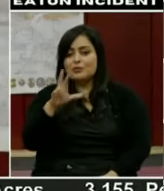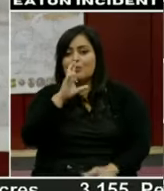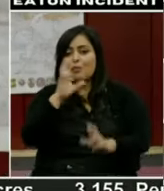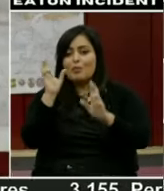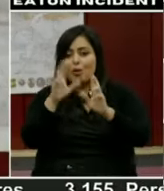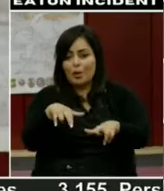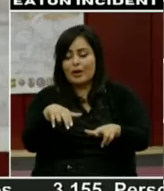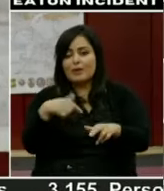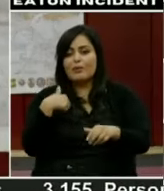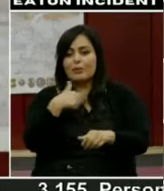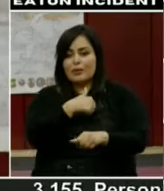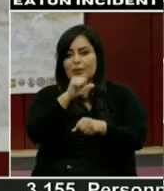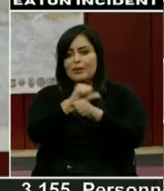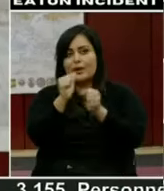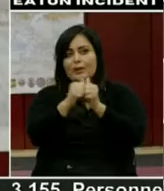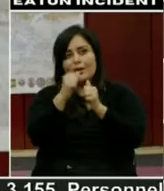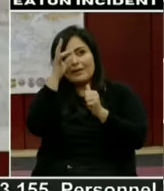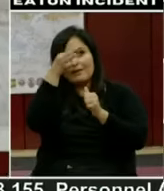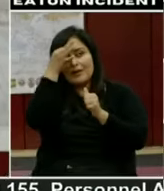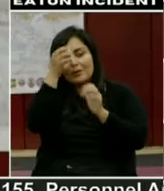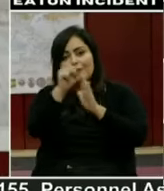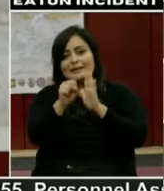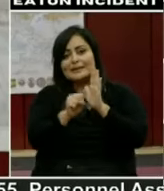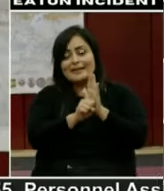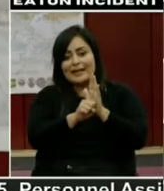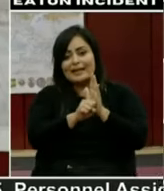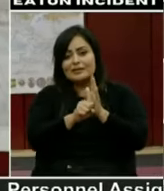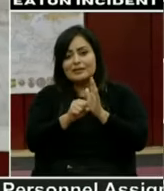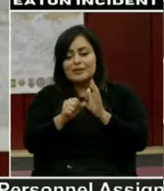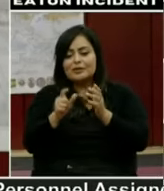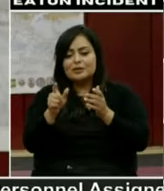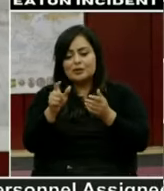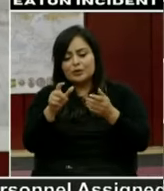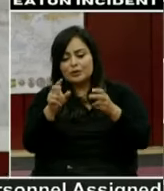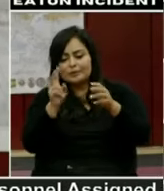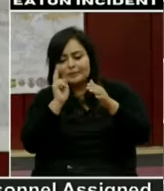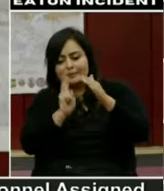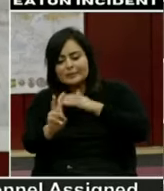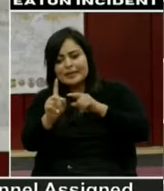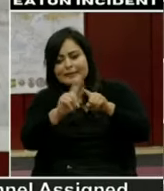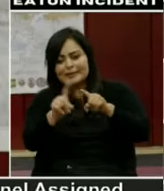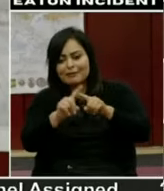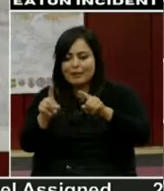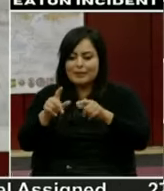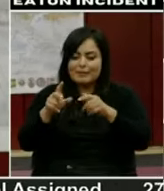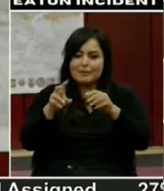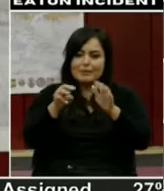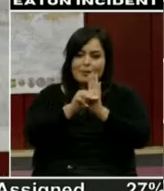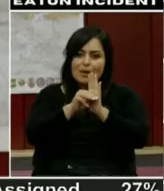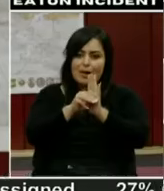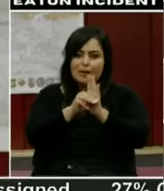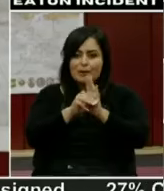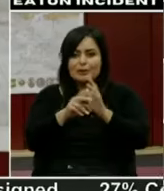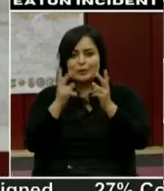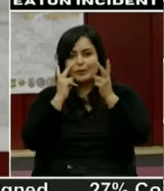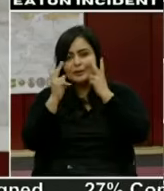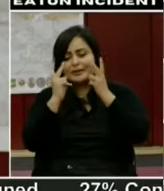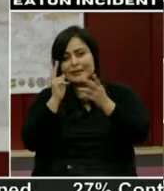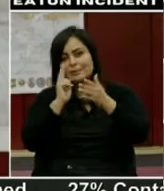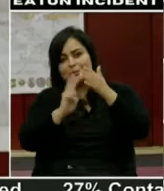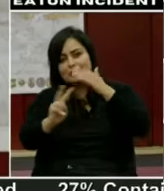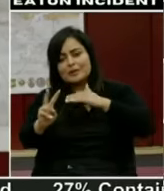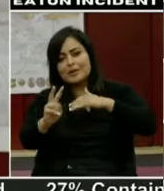both state and federal level, preparing models that they run on what the hillsides will do after a